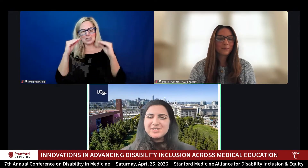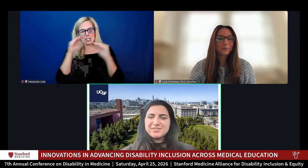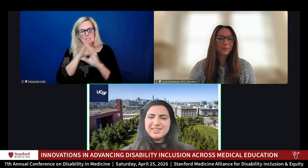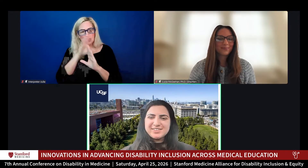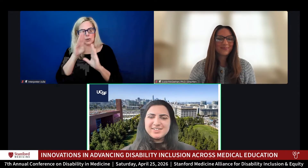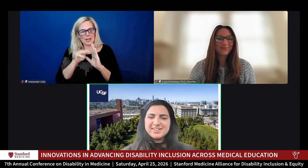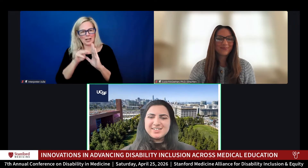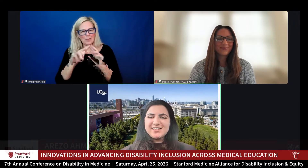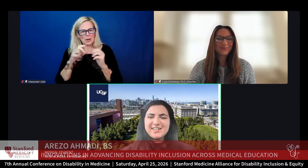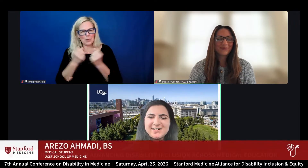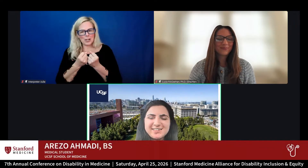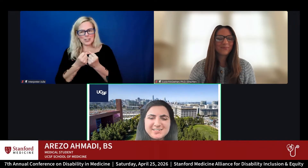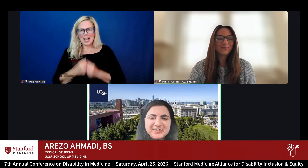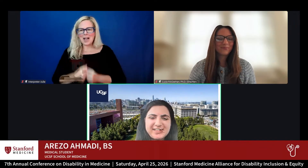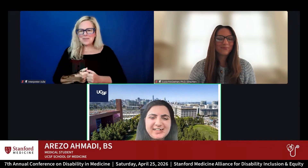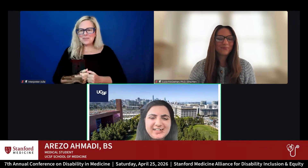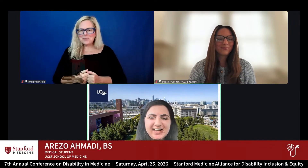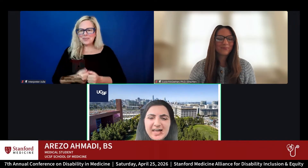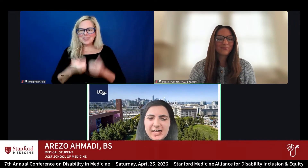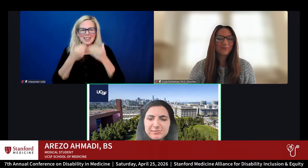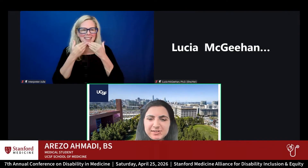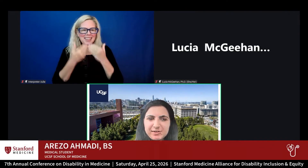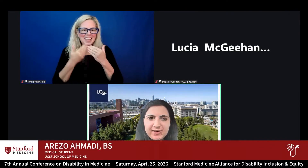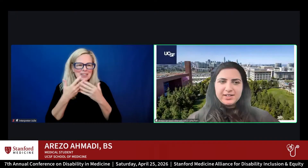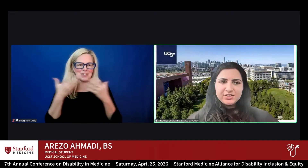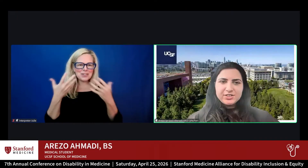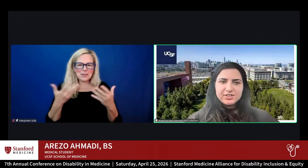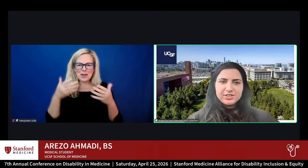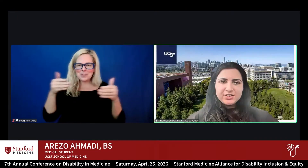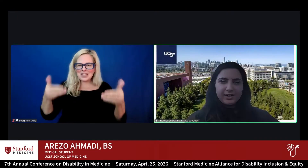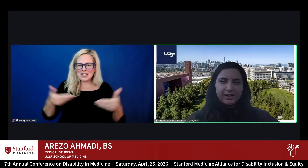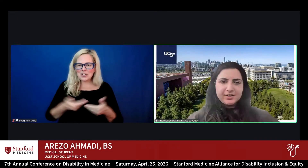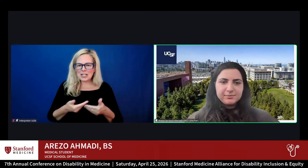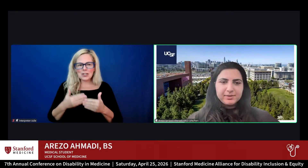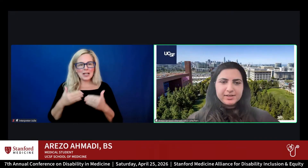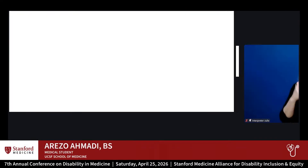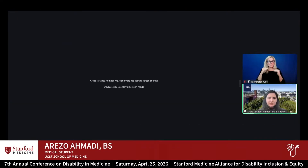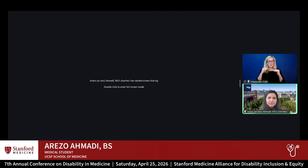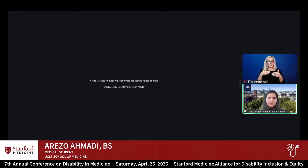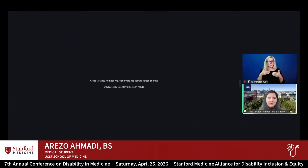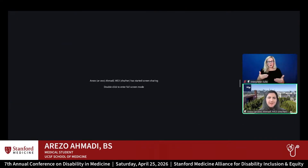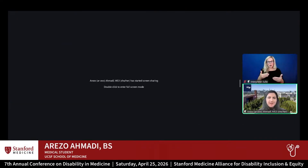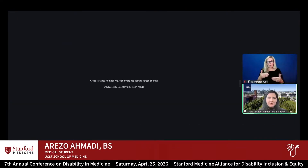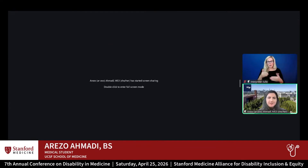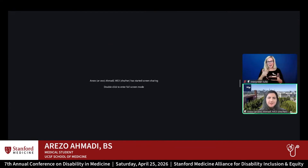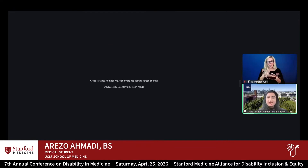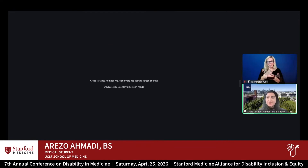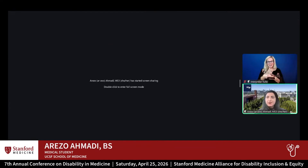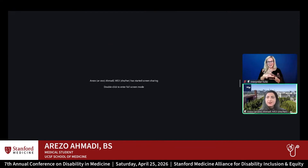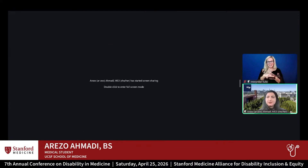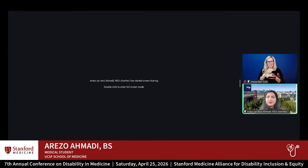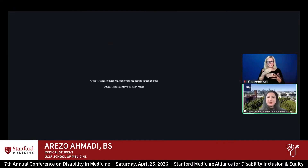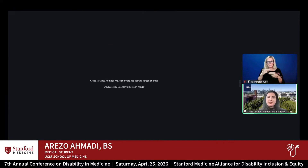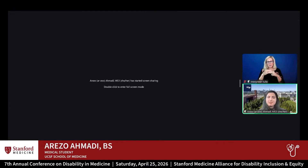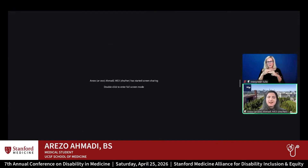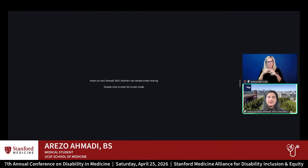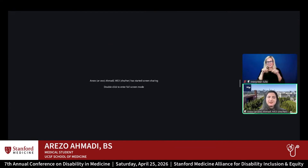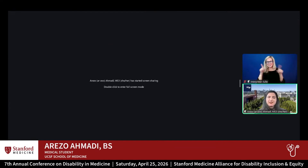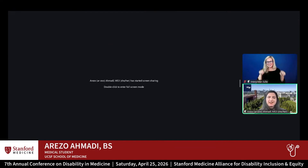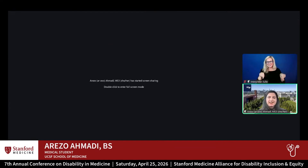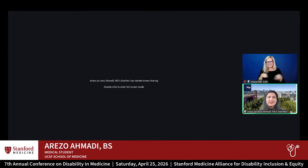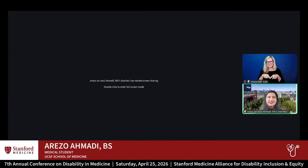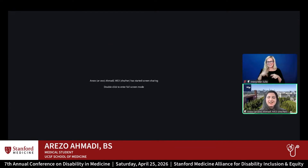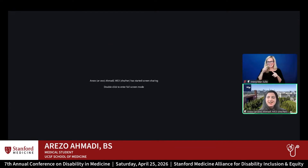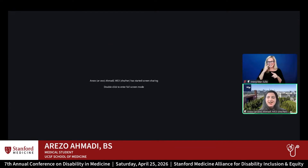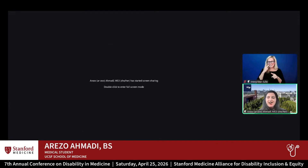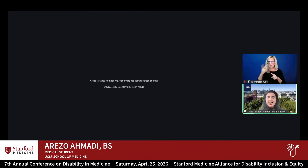Thank you so much for the introduction, Dr. McGeehan. I'm going to go ahead and share my screen. It's so wonderful to meet